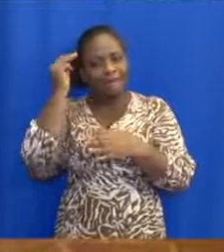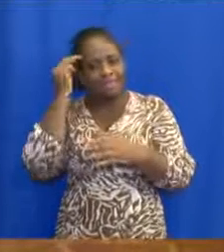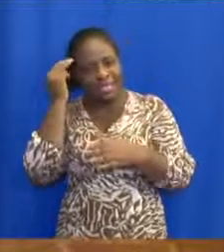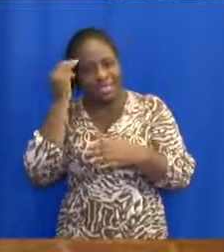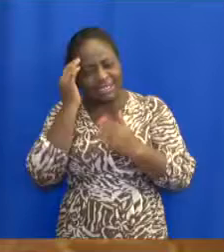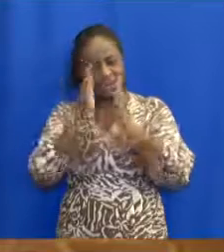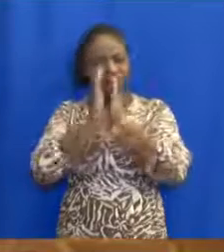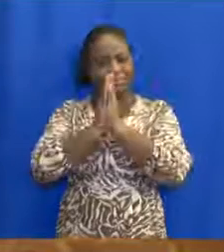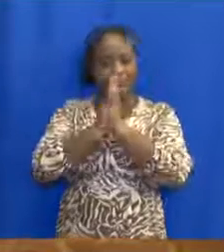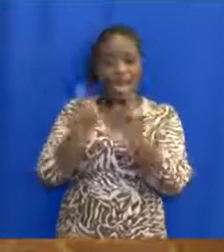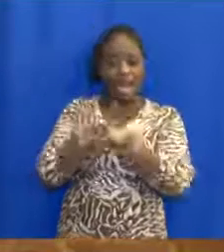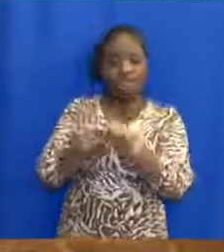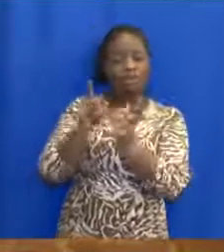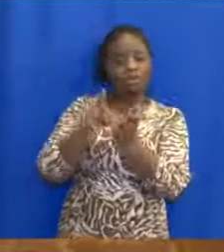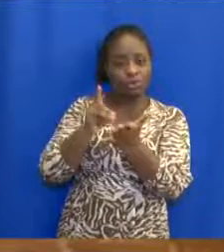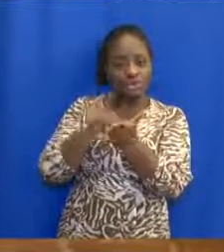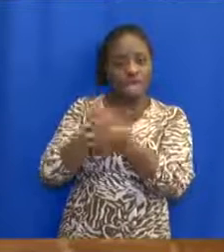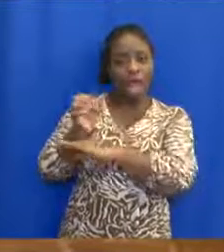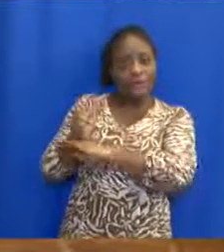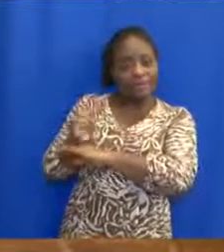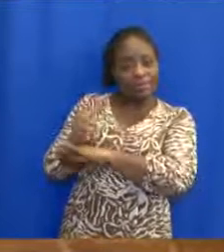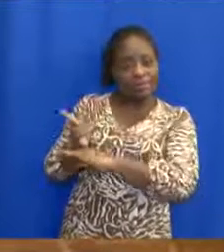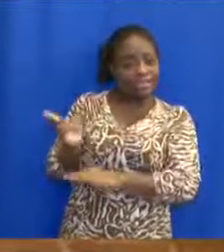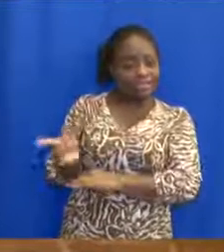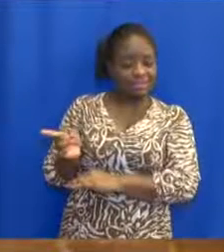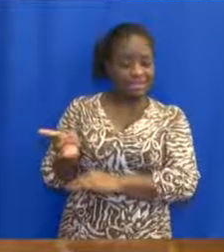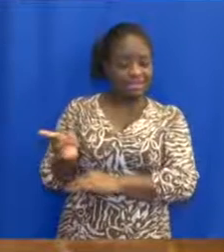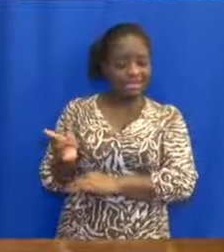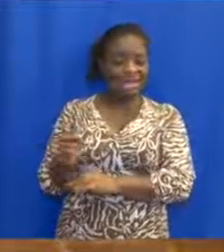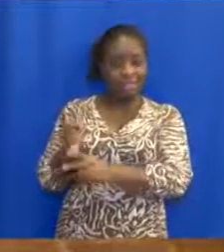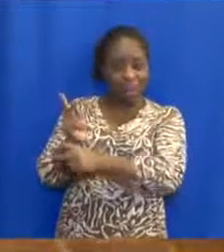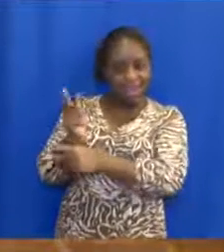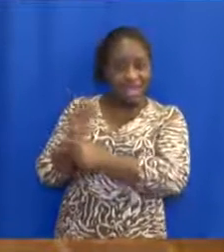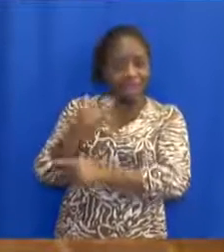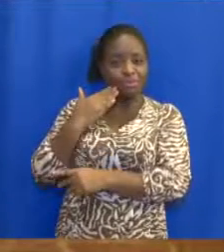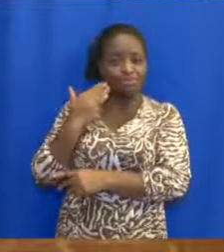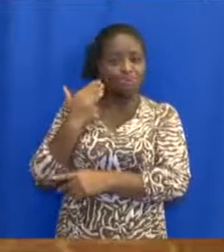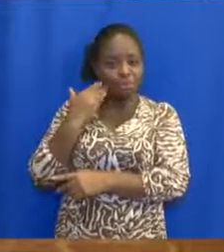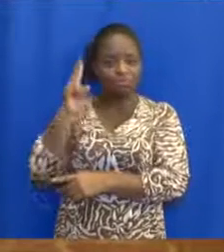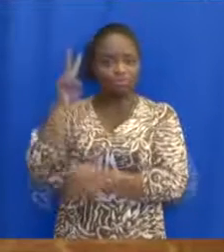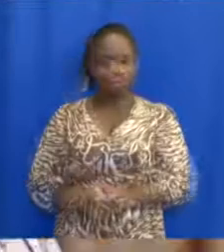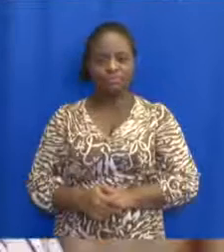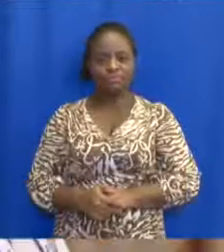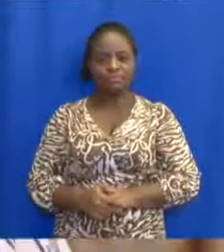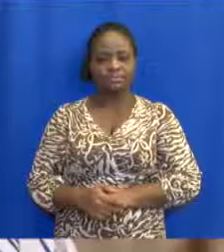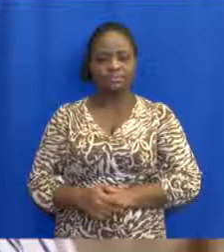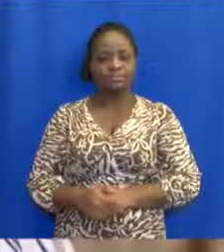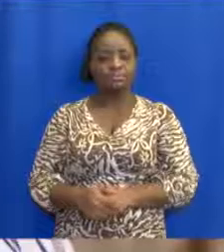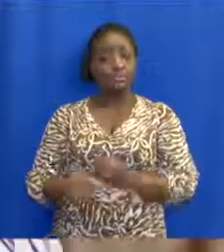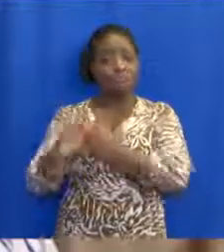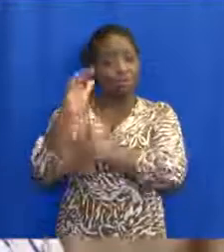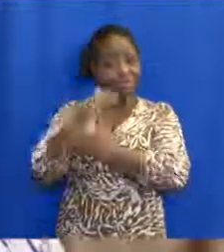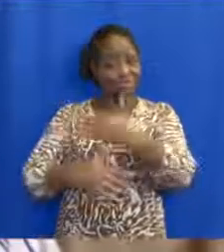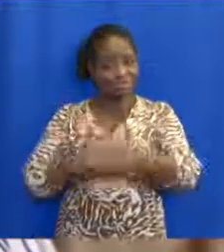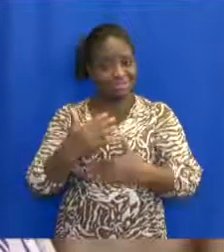mi, beni datrefoe, wo mi ngake, nhotumi, ochie enyo.